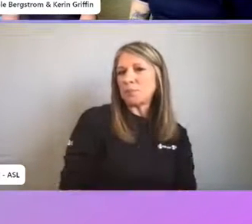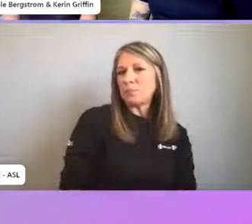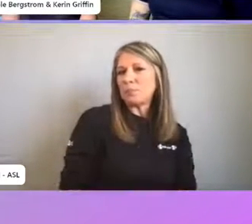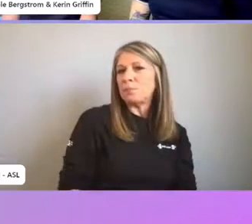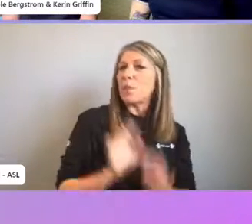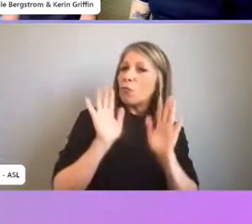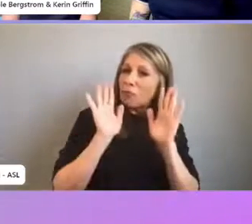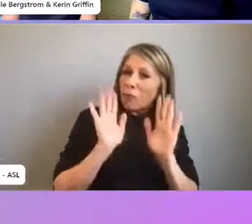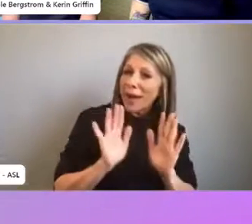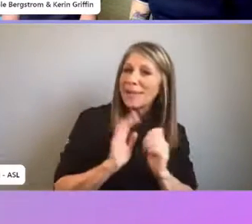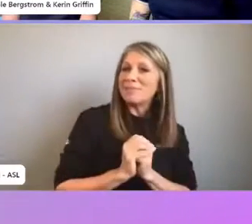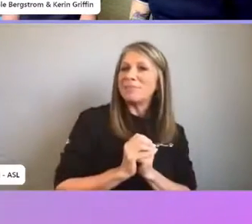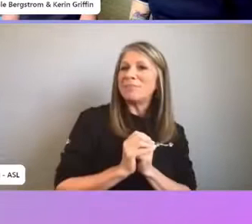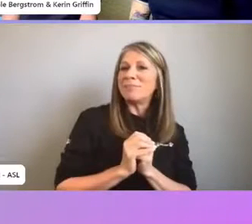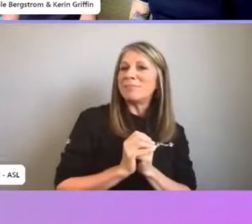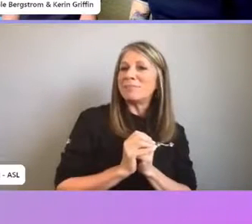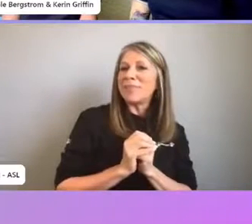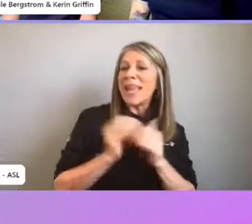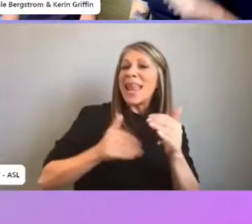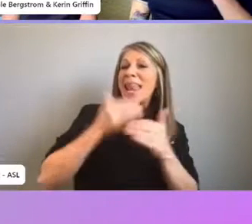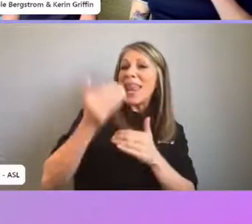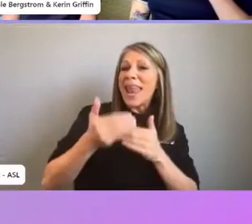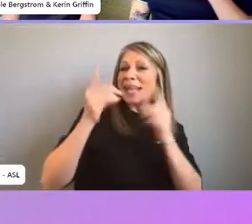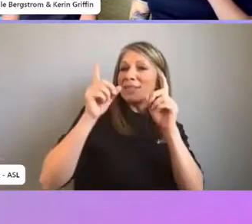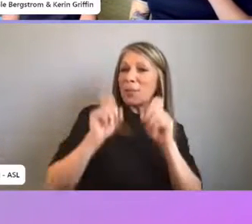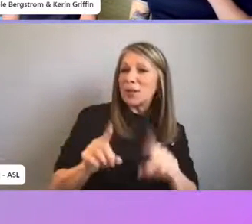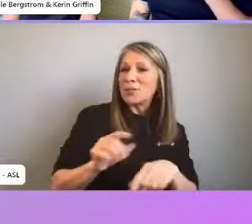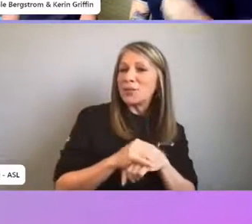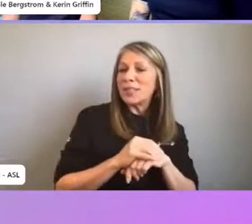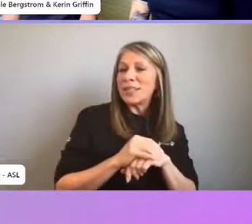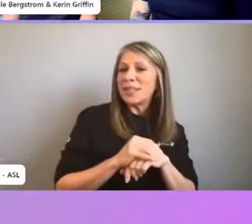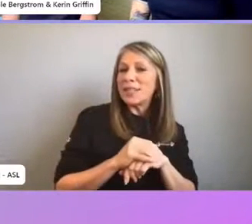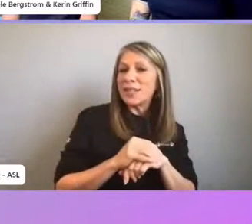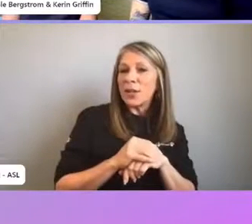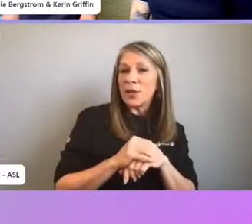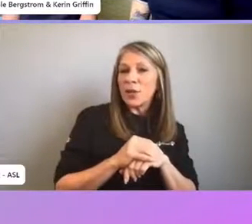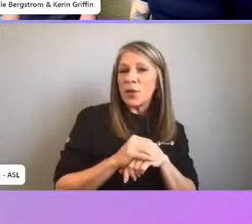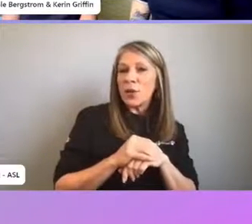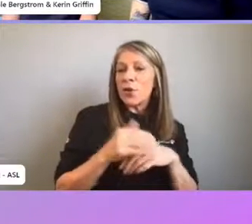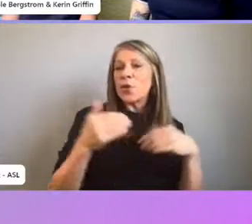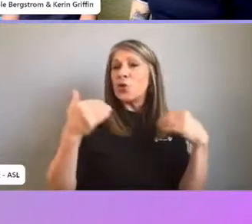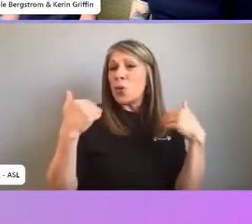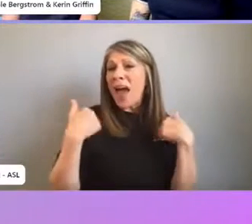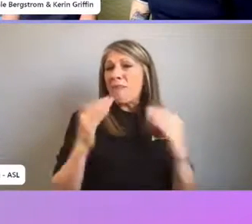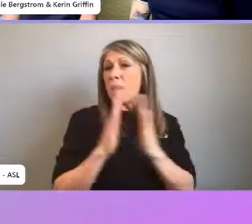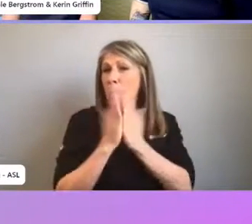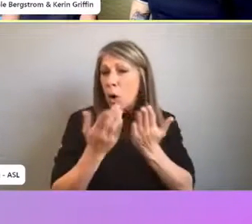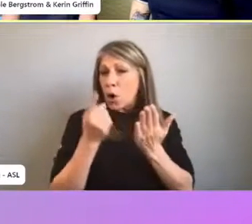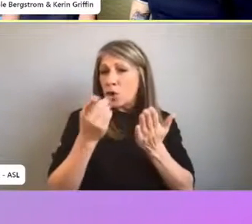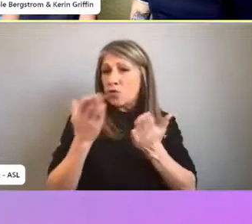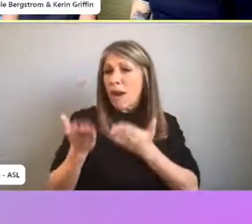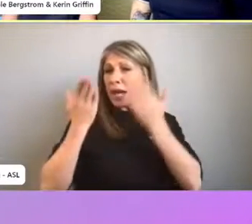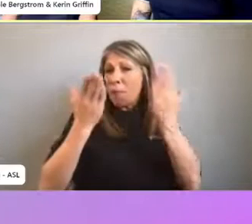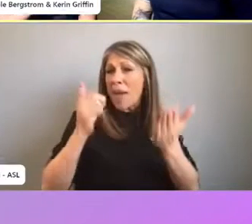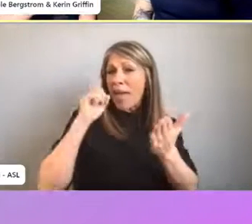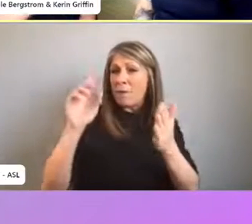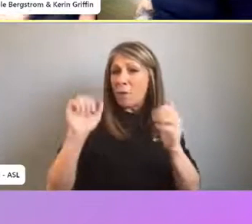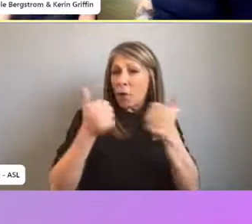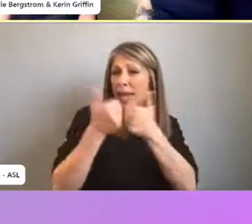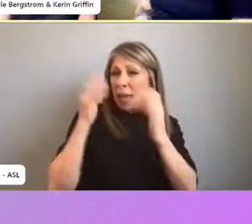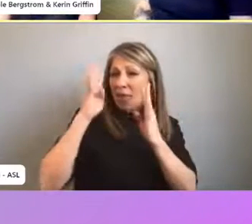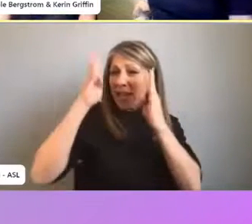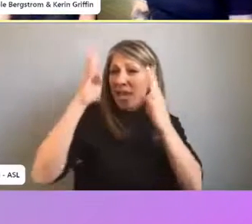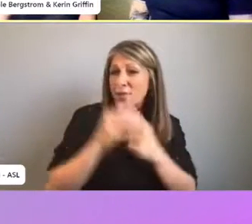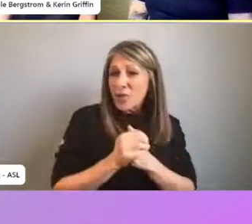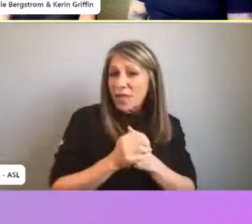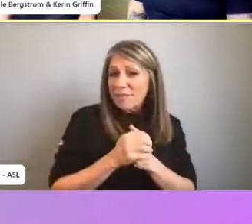Great. All right. Next question. Do you guys have any books that you recommend for gamification?